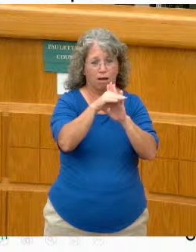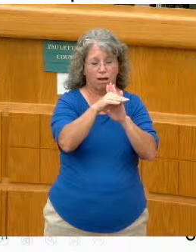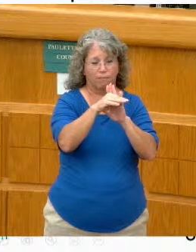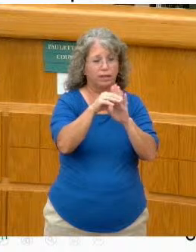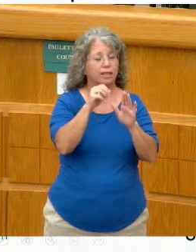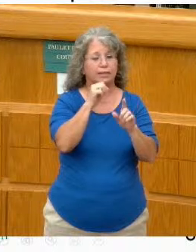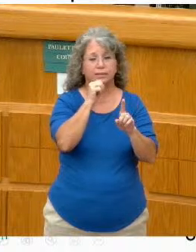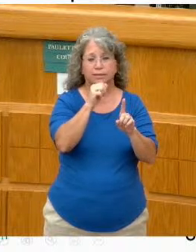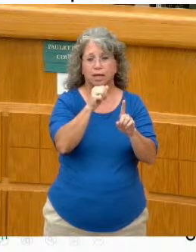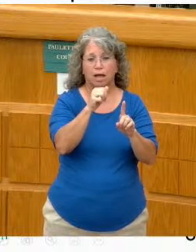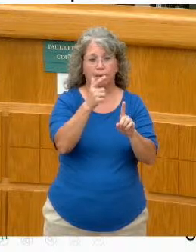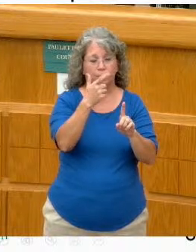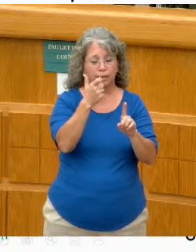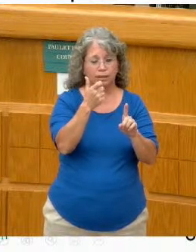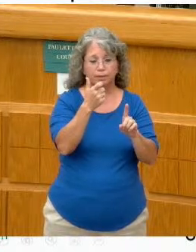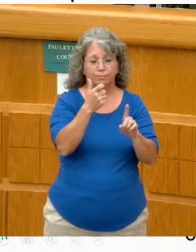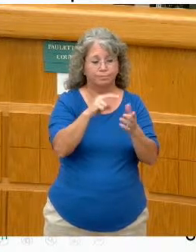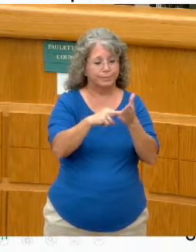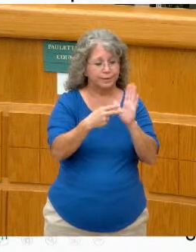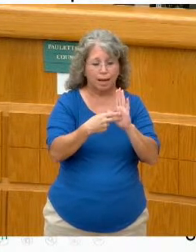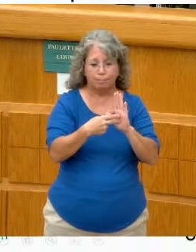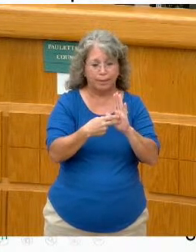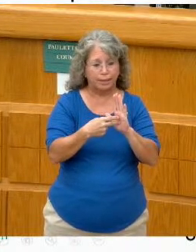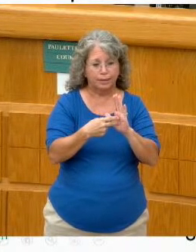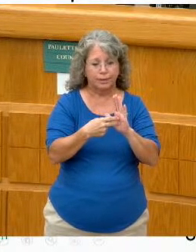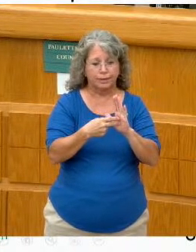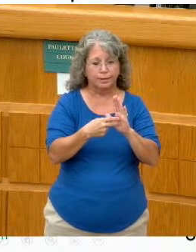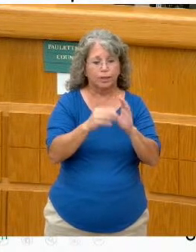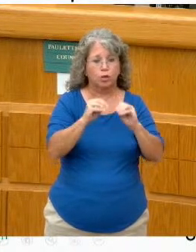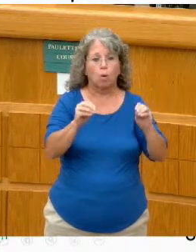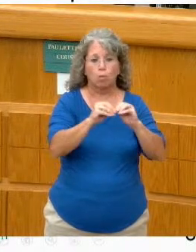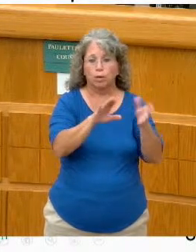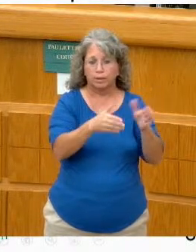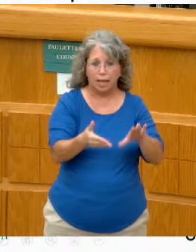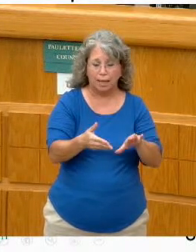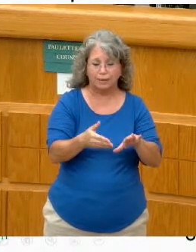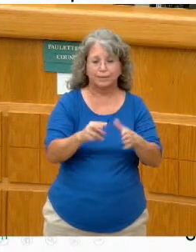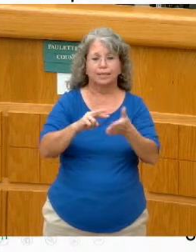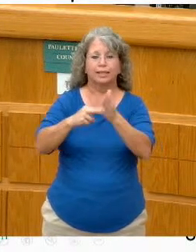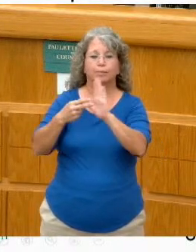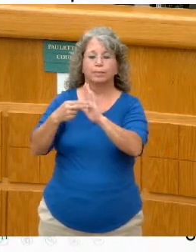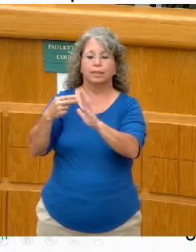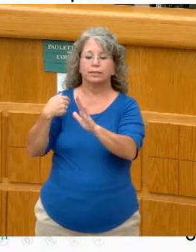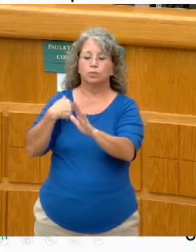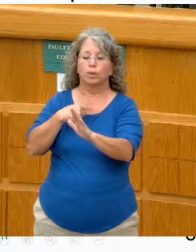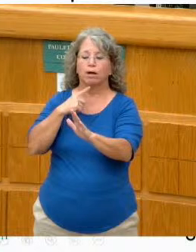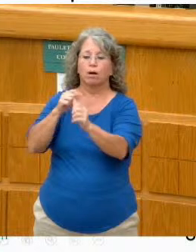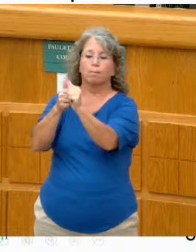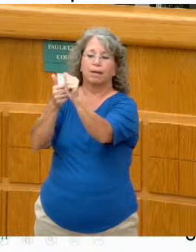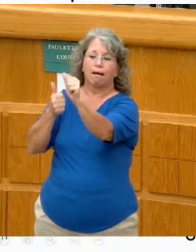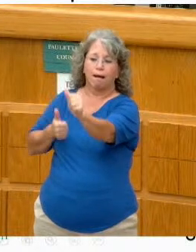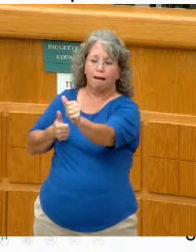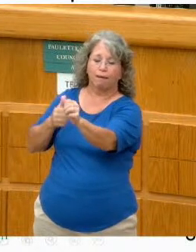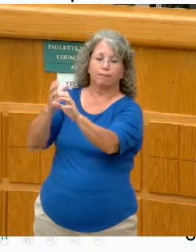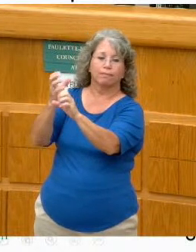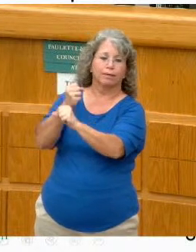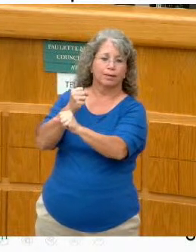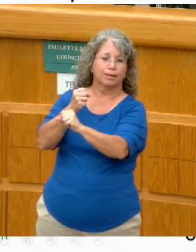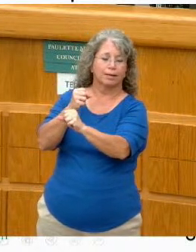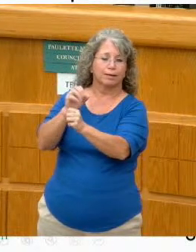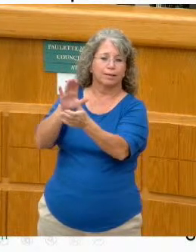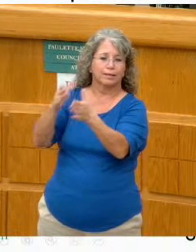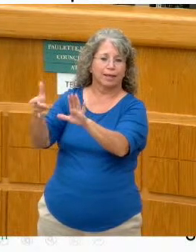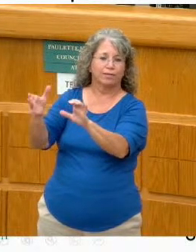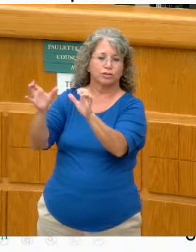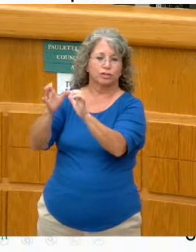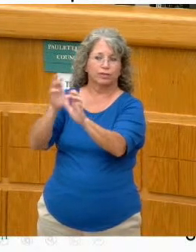certificates haven't been counted yet. So it usually takes about 14 days from the date of death